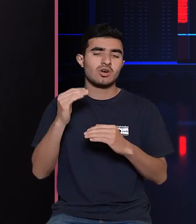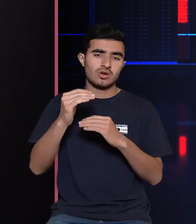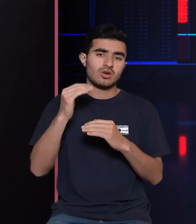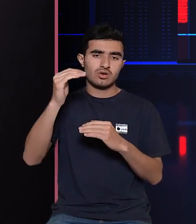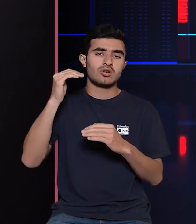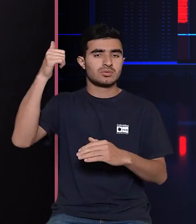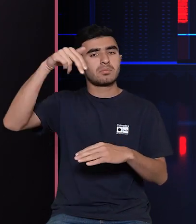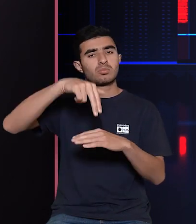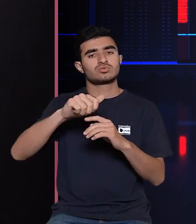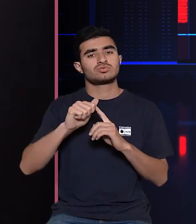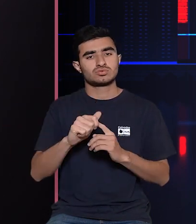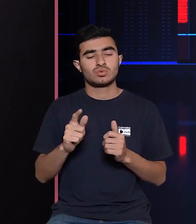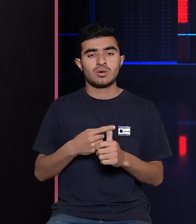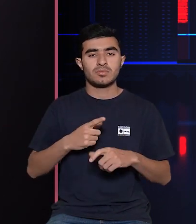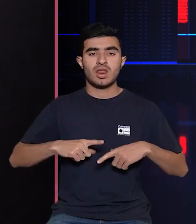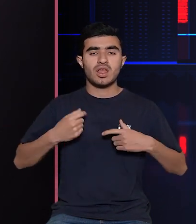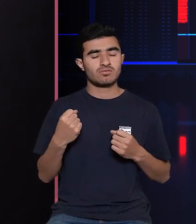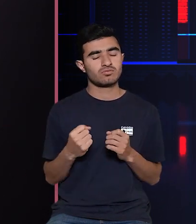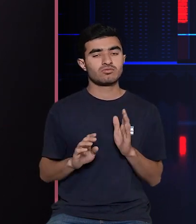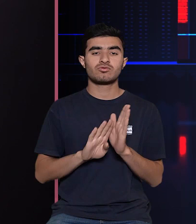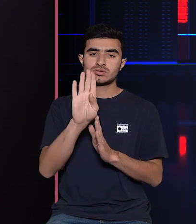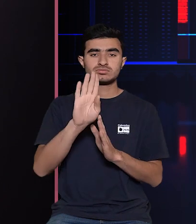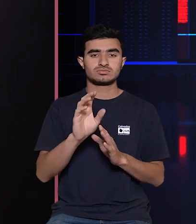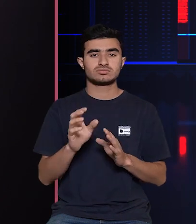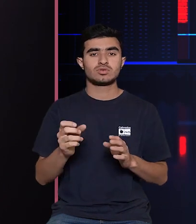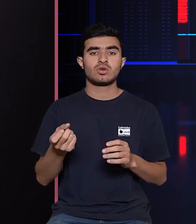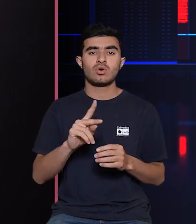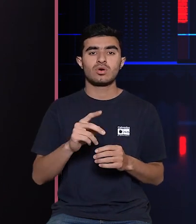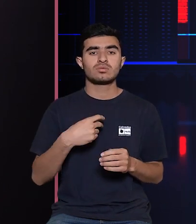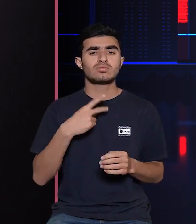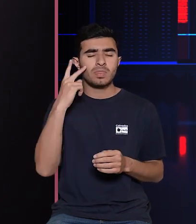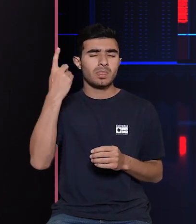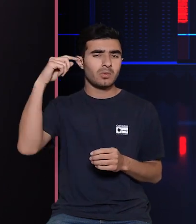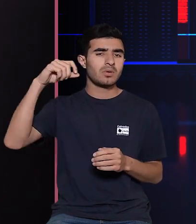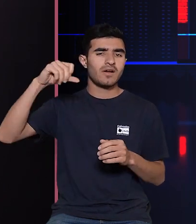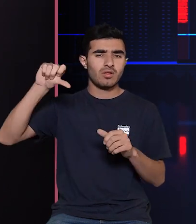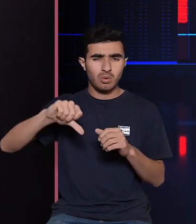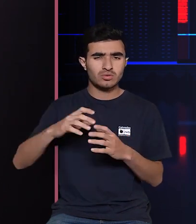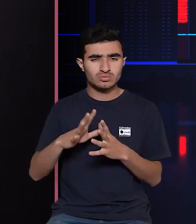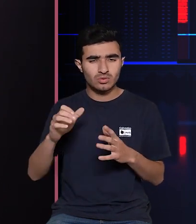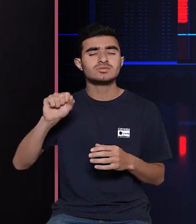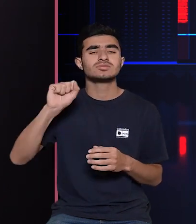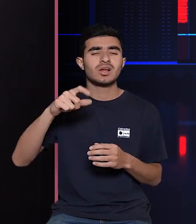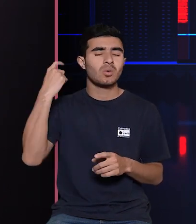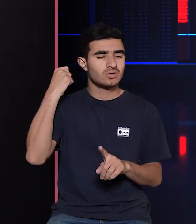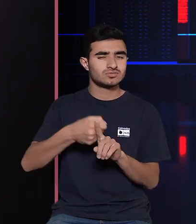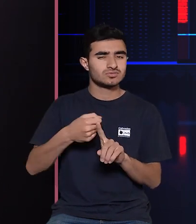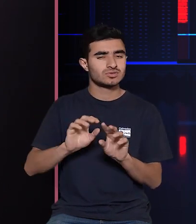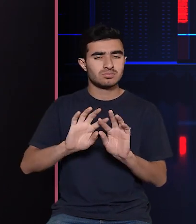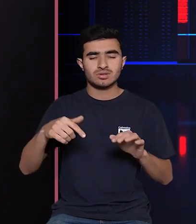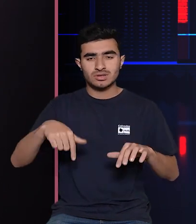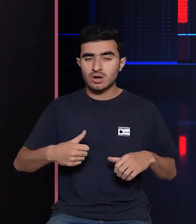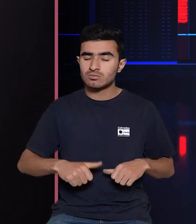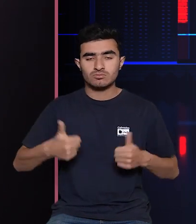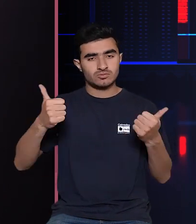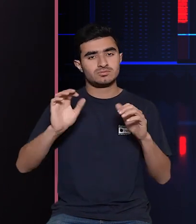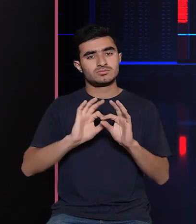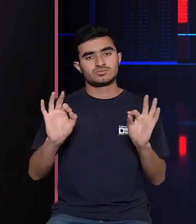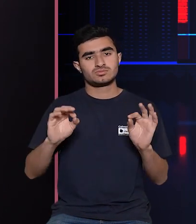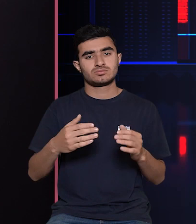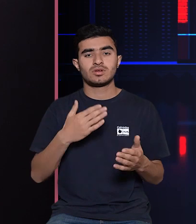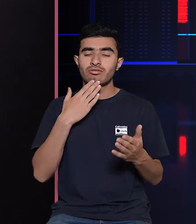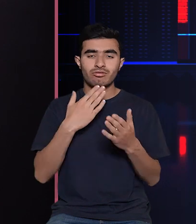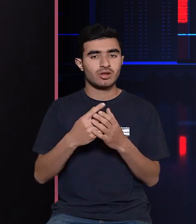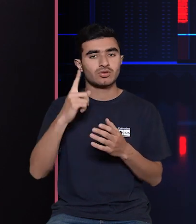position and win at life. And you look back at those moments and then you'll remember, yes, we fought against it and now we're